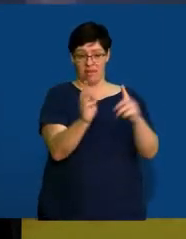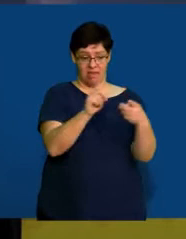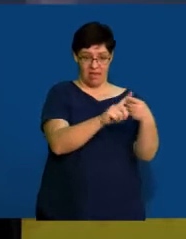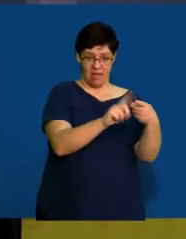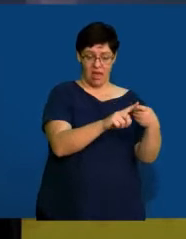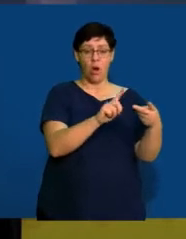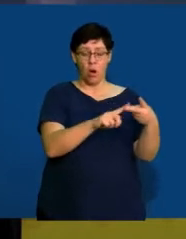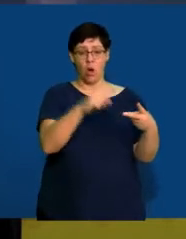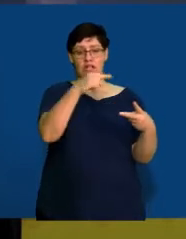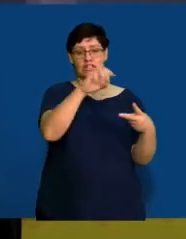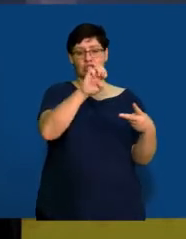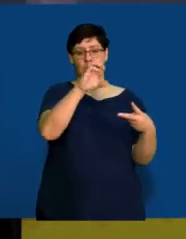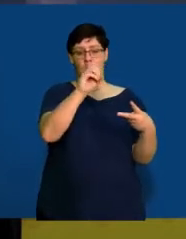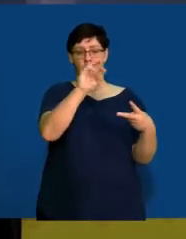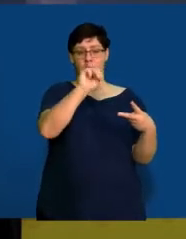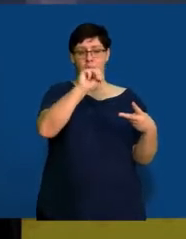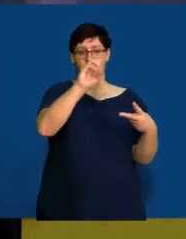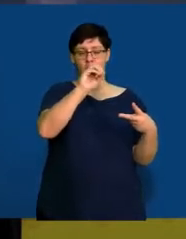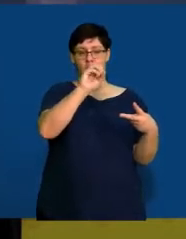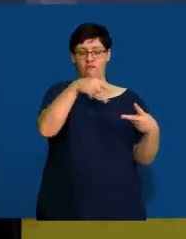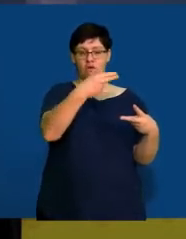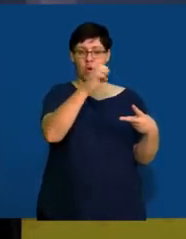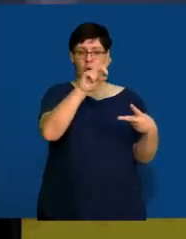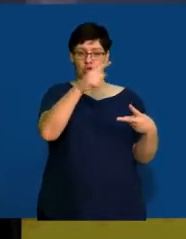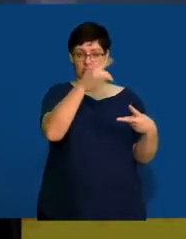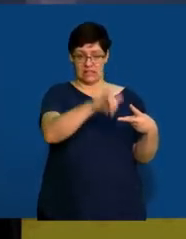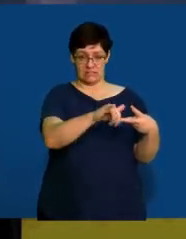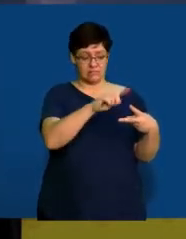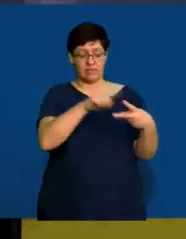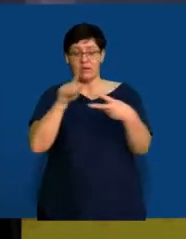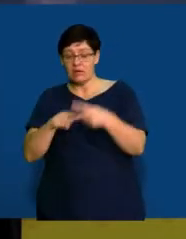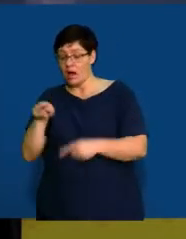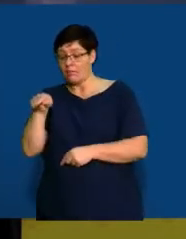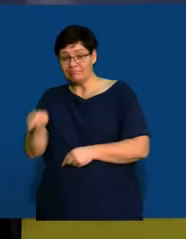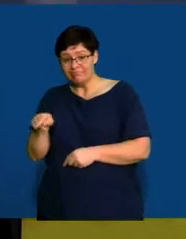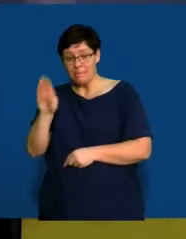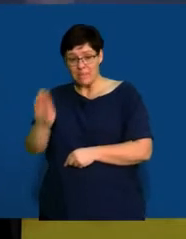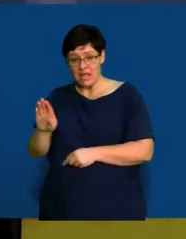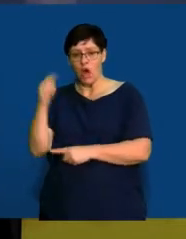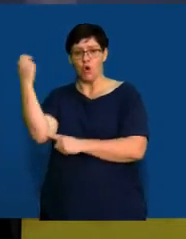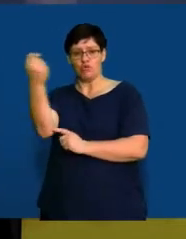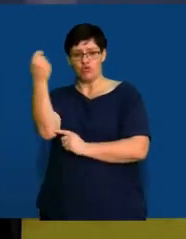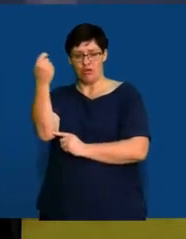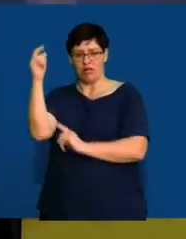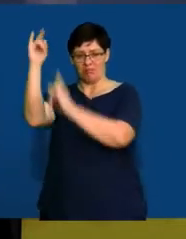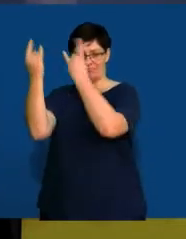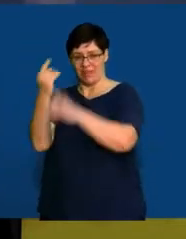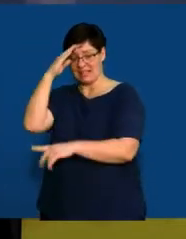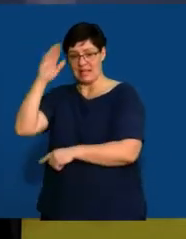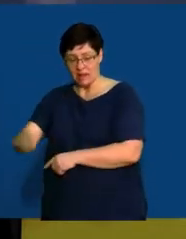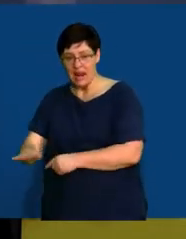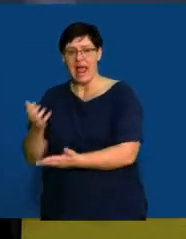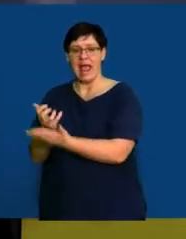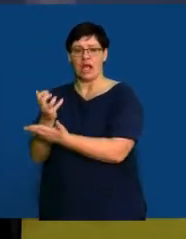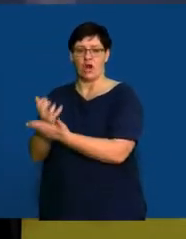as geomorphology. Your section B is rural and urban settlements as well as economic